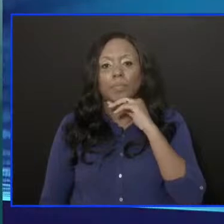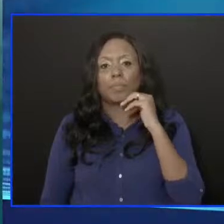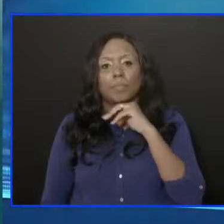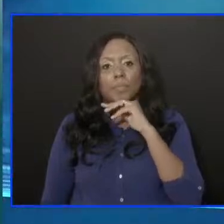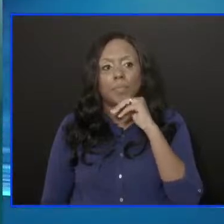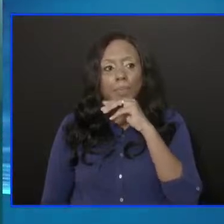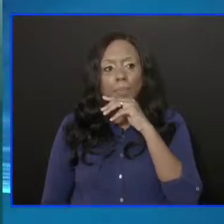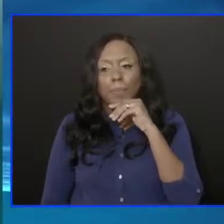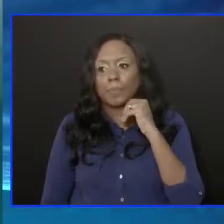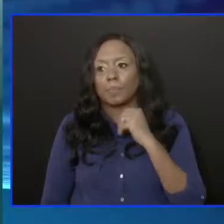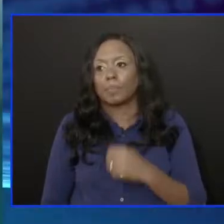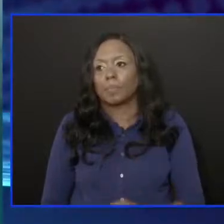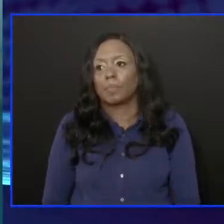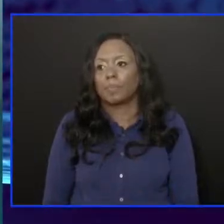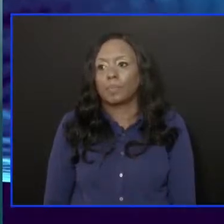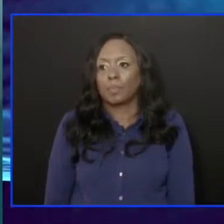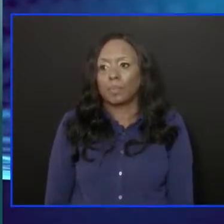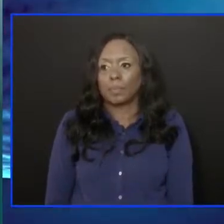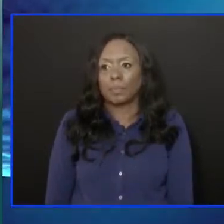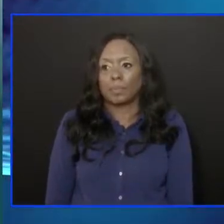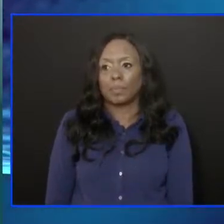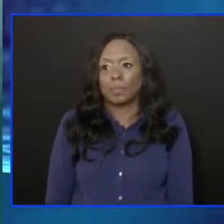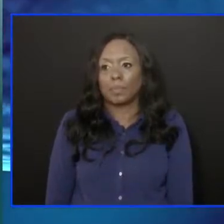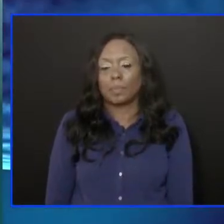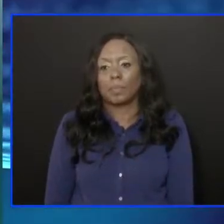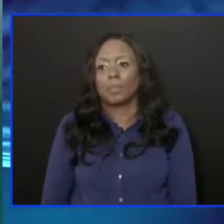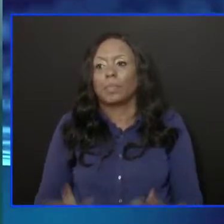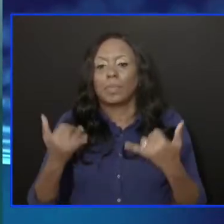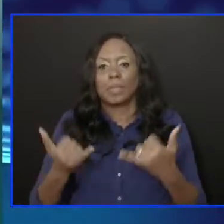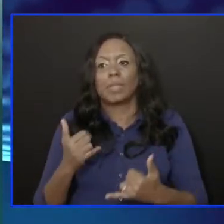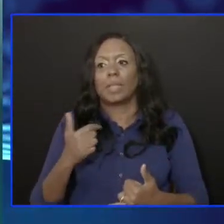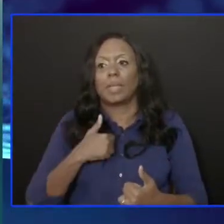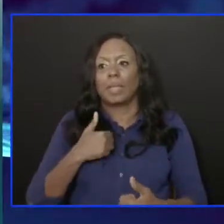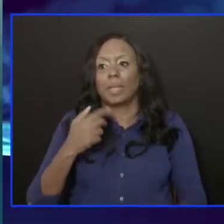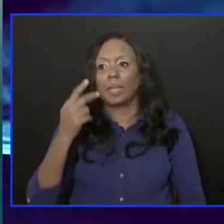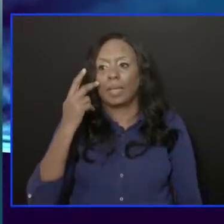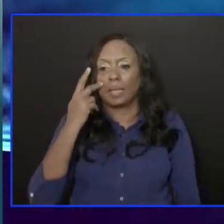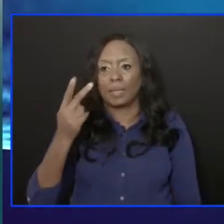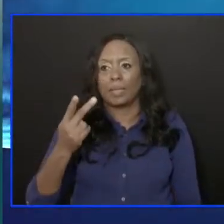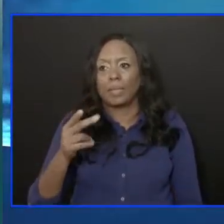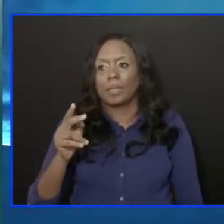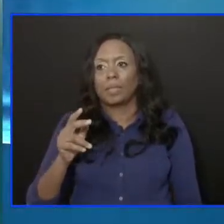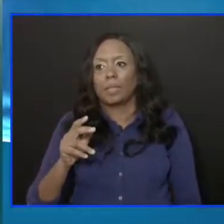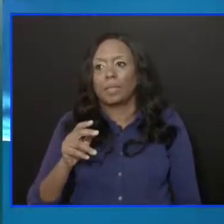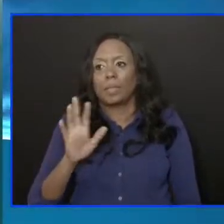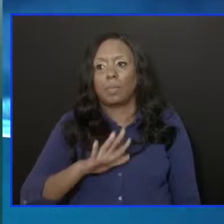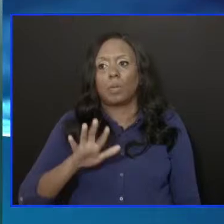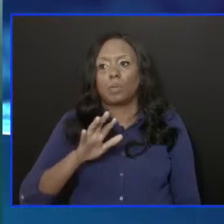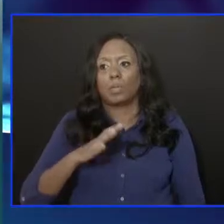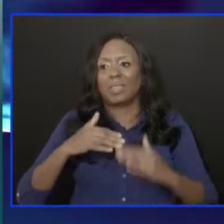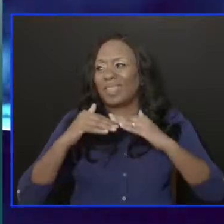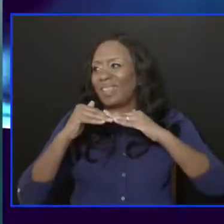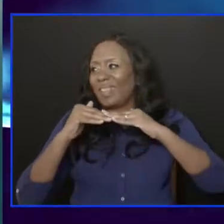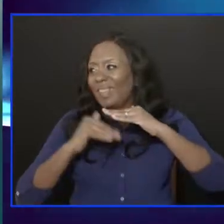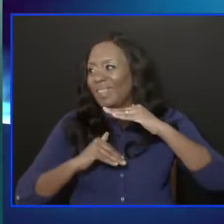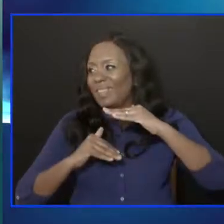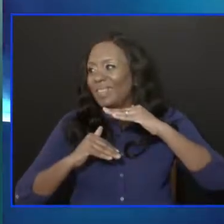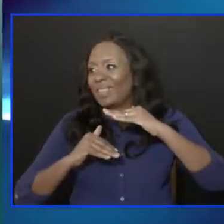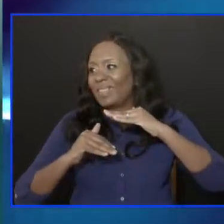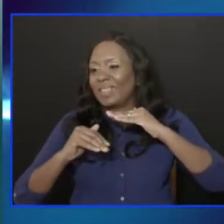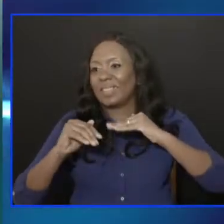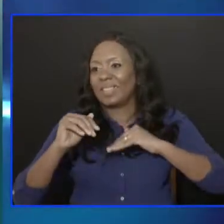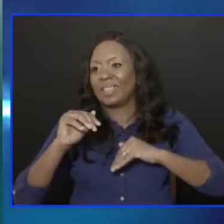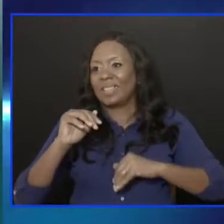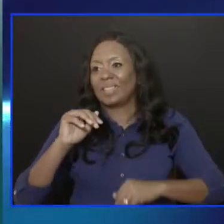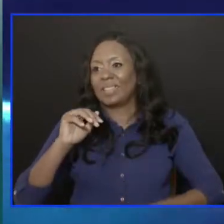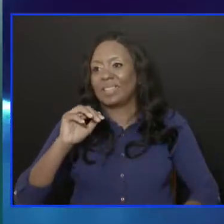our vaccination of eligible people in Barbados has reached just under 60%. I think it was very close